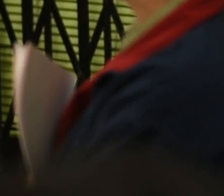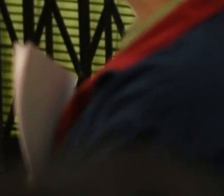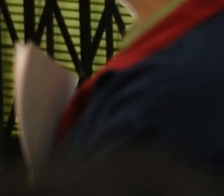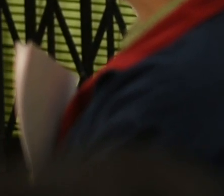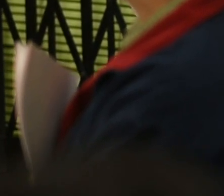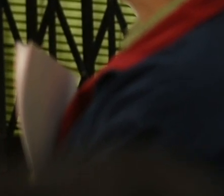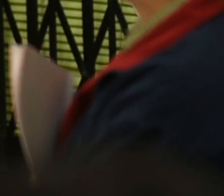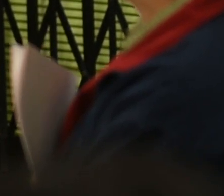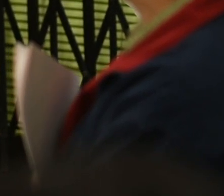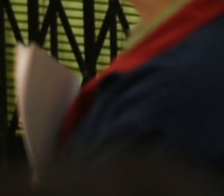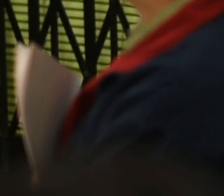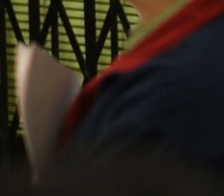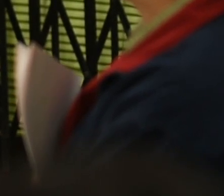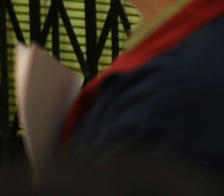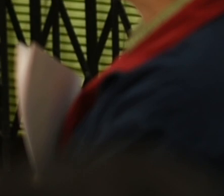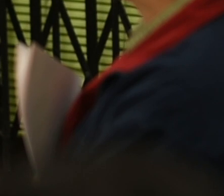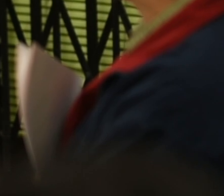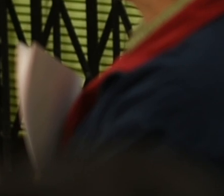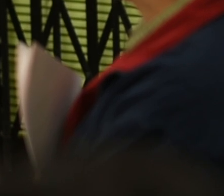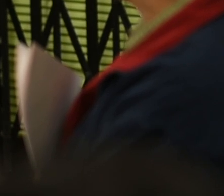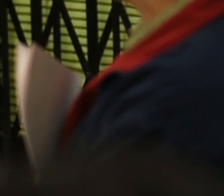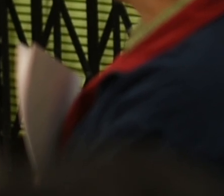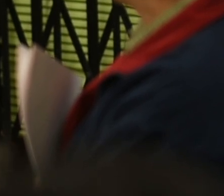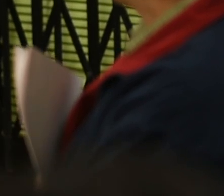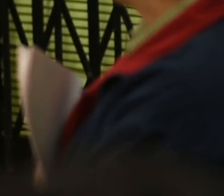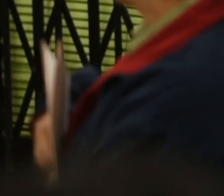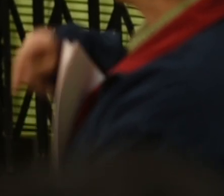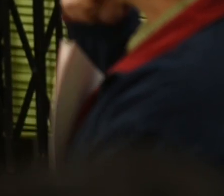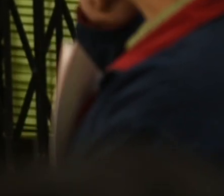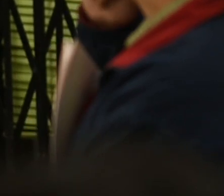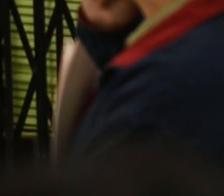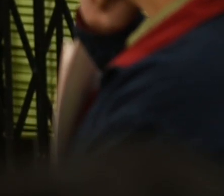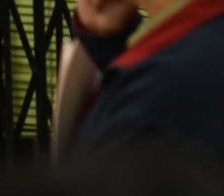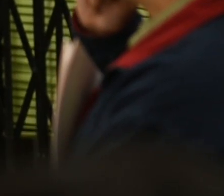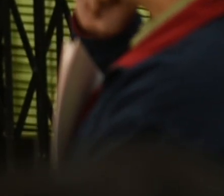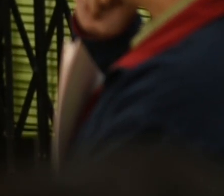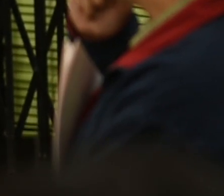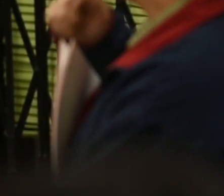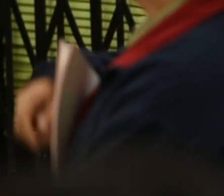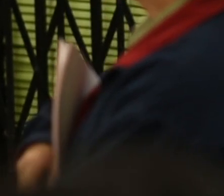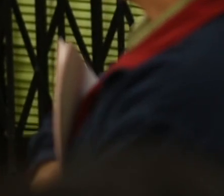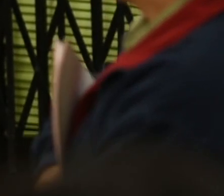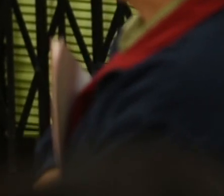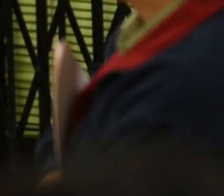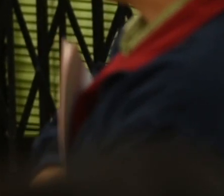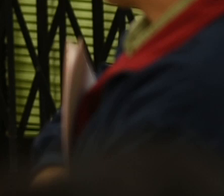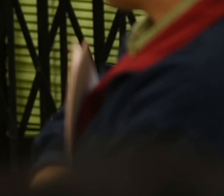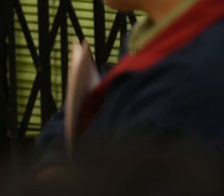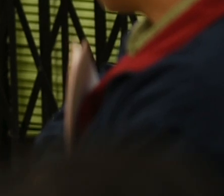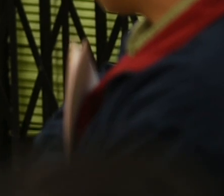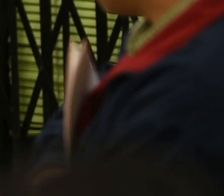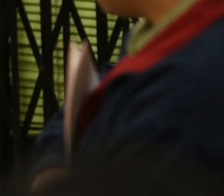I'm kind of building those, planting those seeds right now, but eventually we'll become a weaver in terms of the